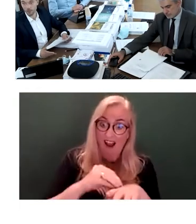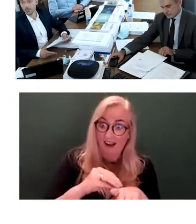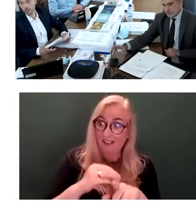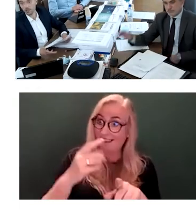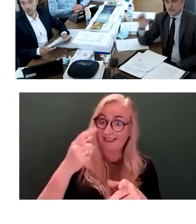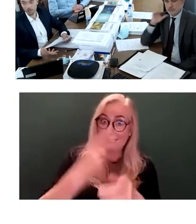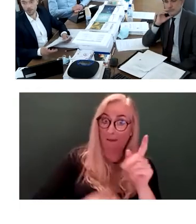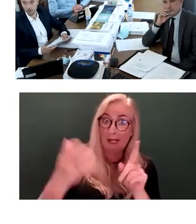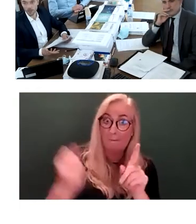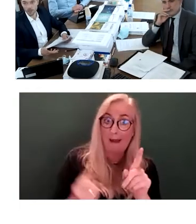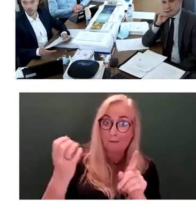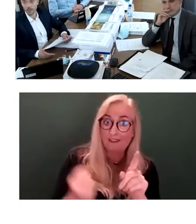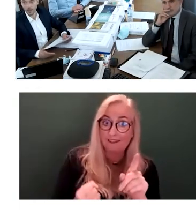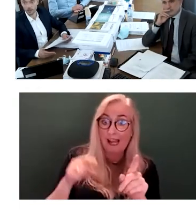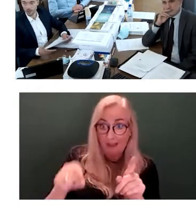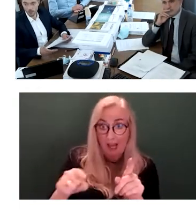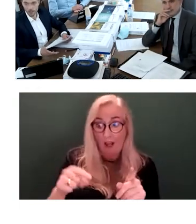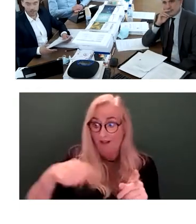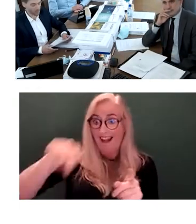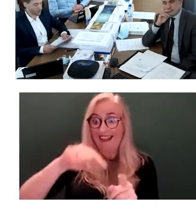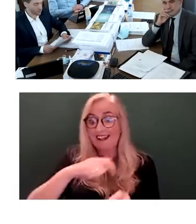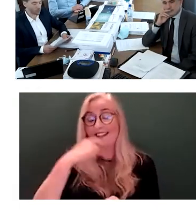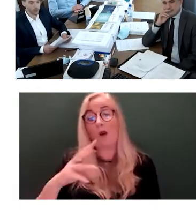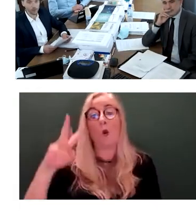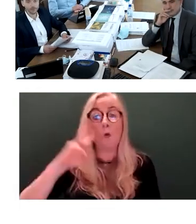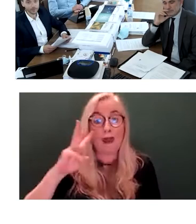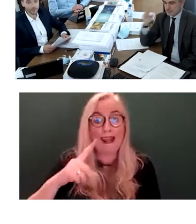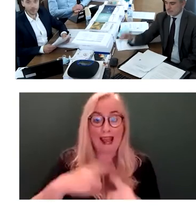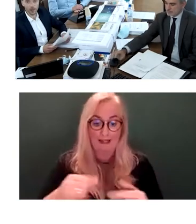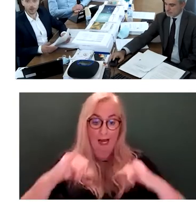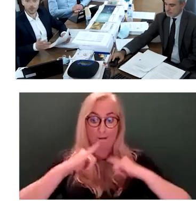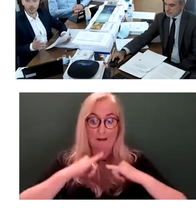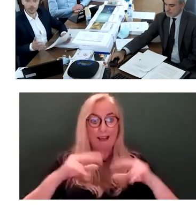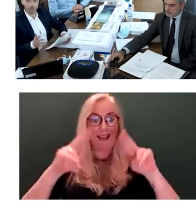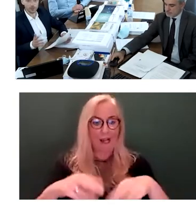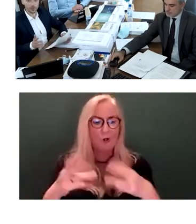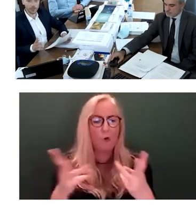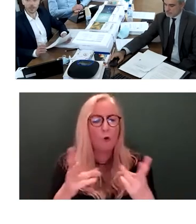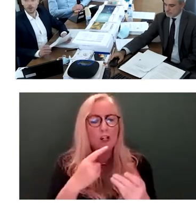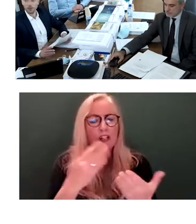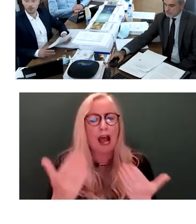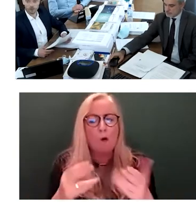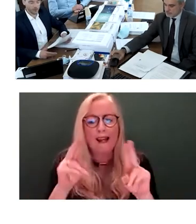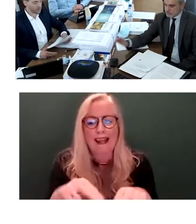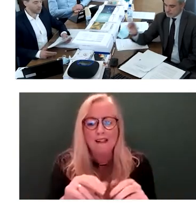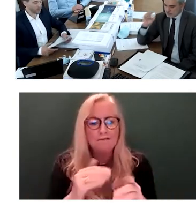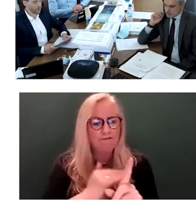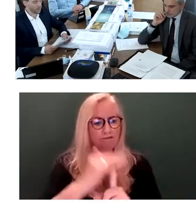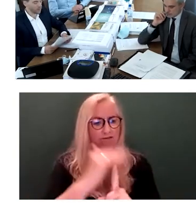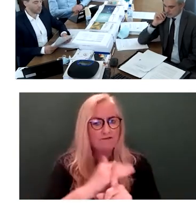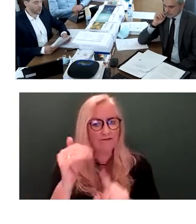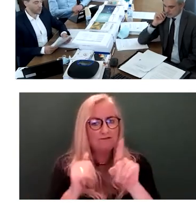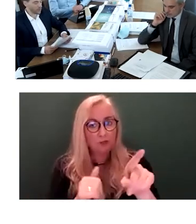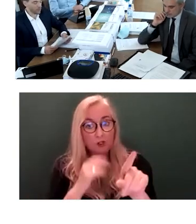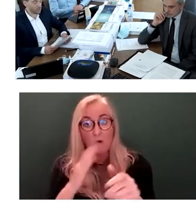many of which actually express willingness and also ability to work. So how do we see this concretely? Well, first of all,